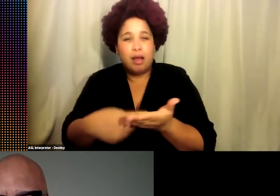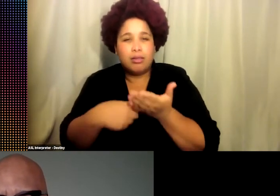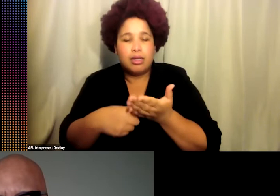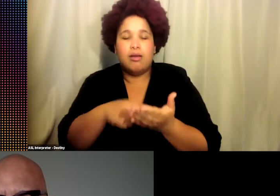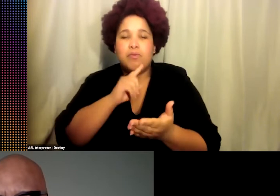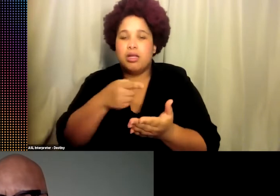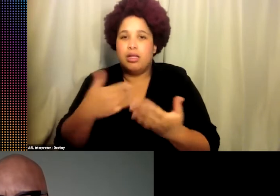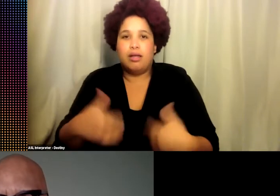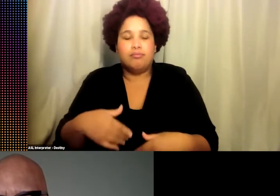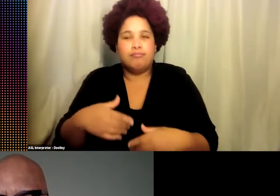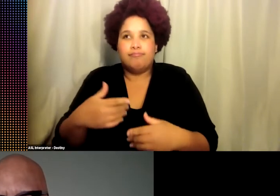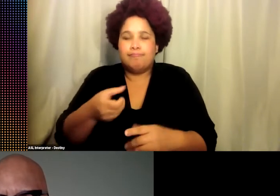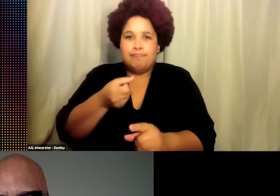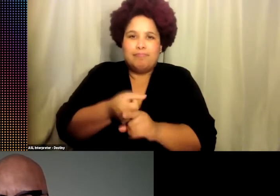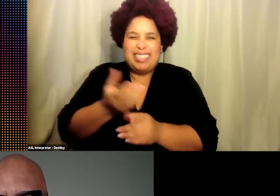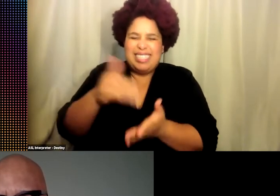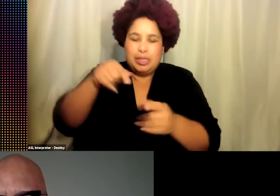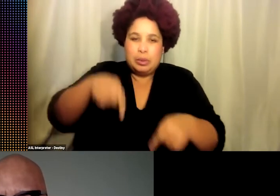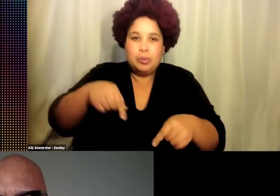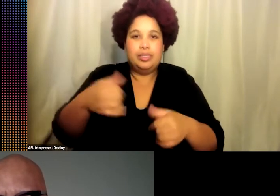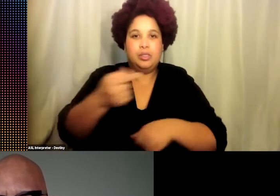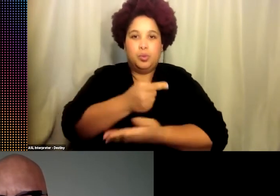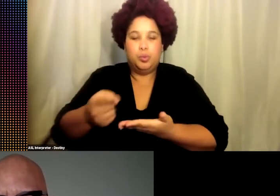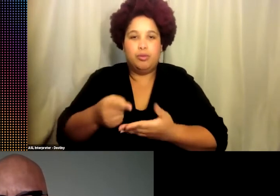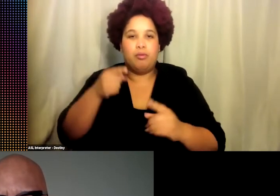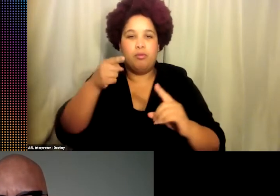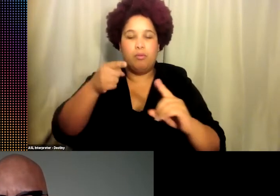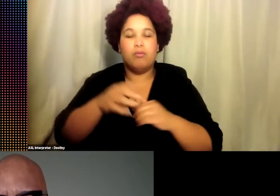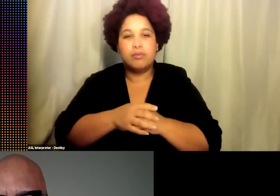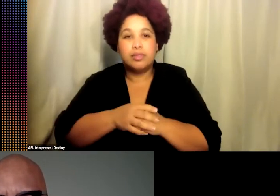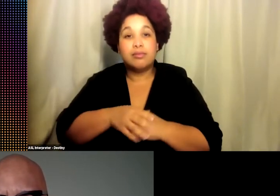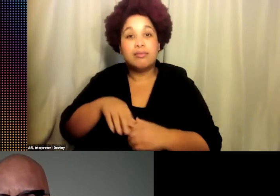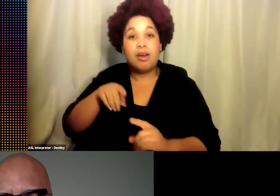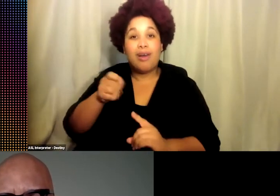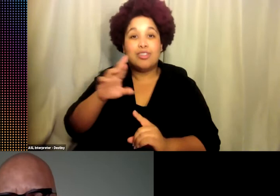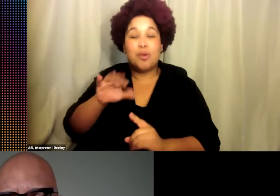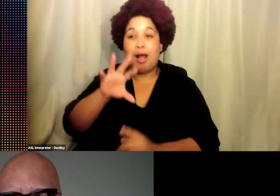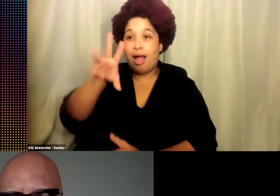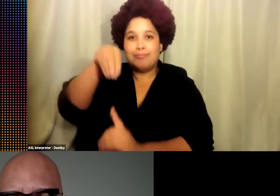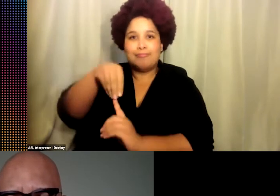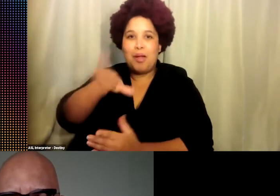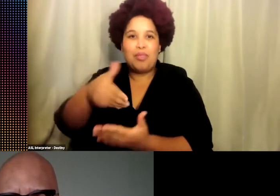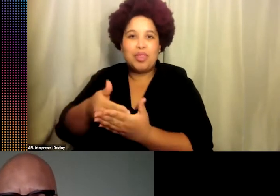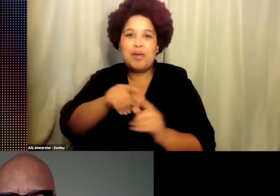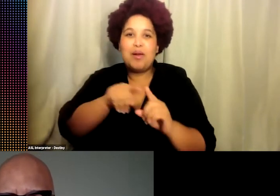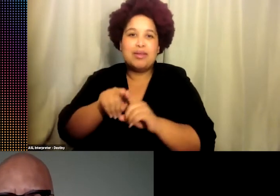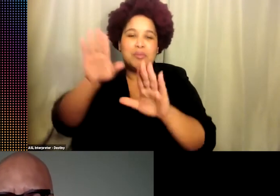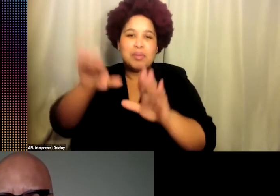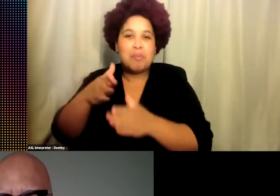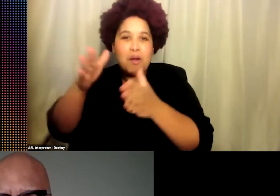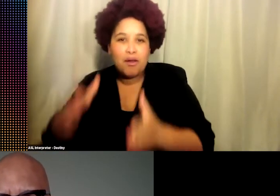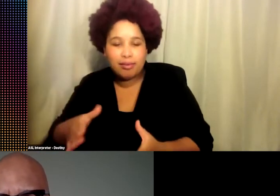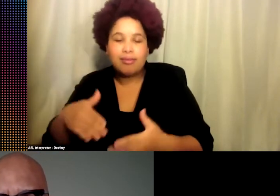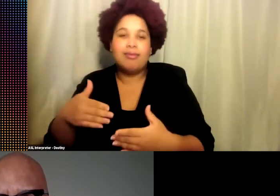central to what we're doing this week. So Ezra is not just all of this, but he is a terrific partner and a great